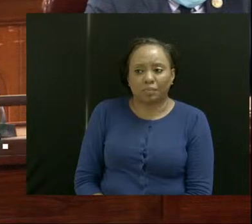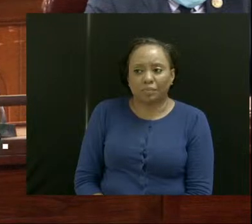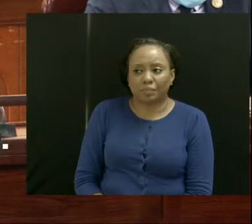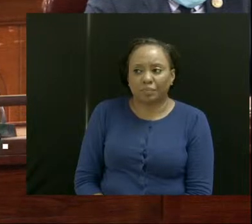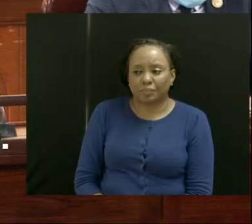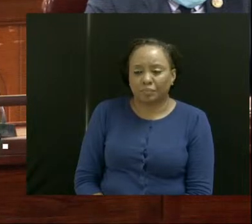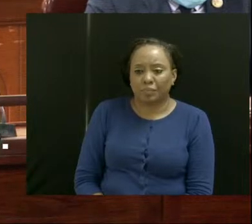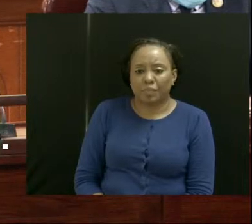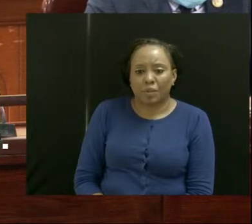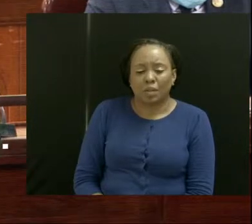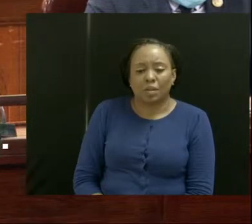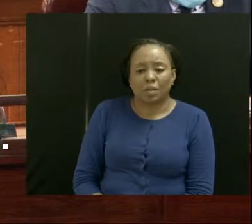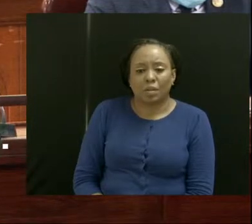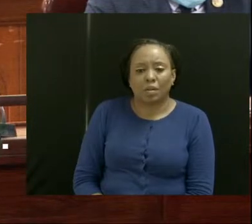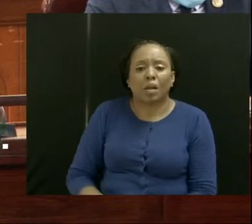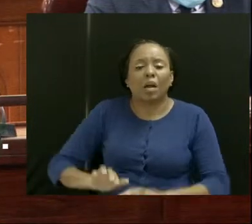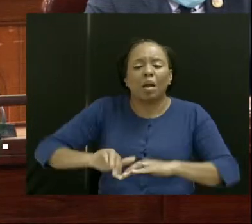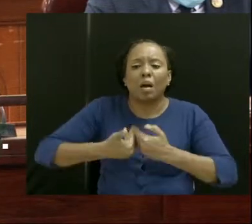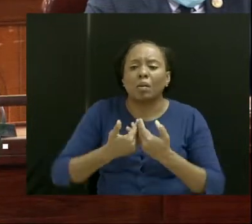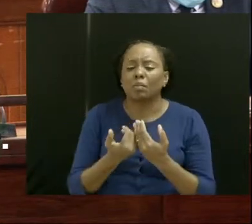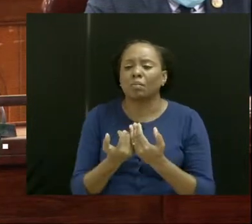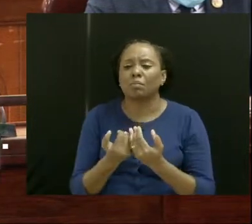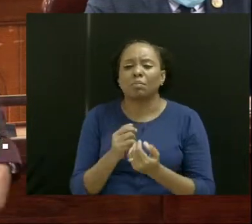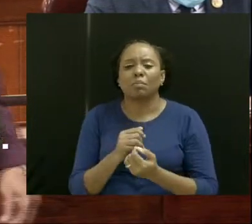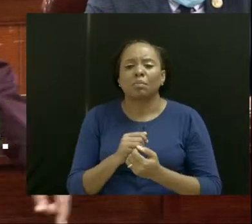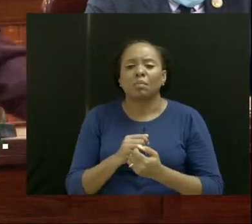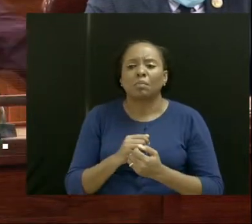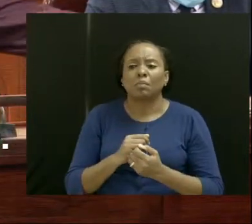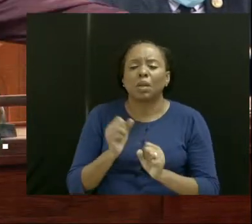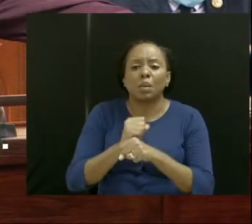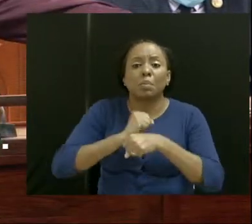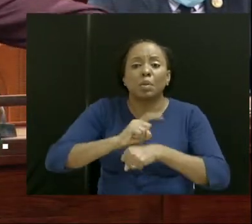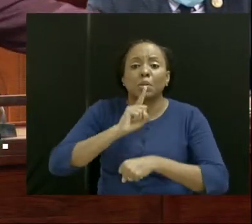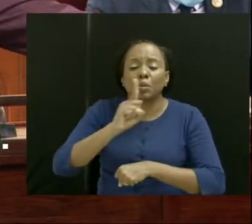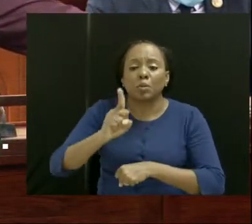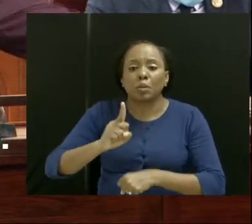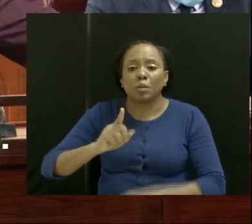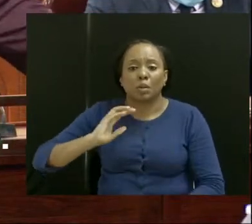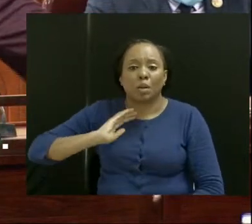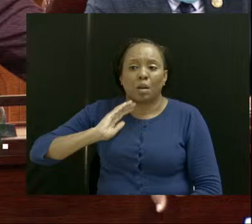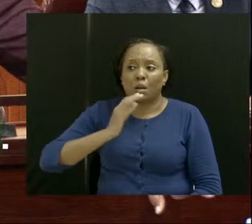food security. In fact, beyond food security,